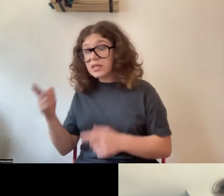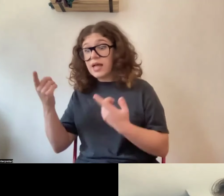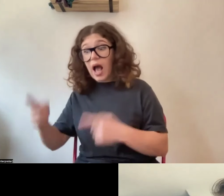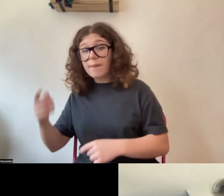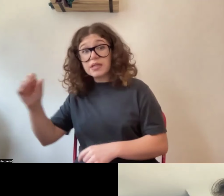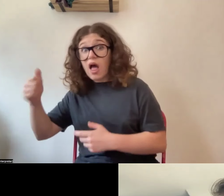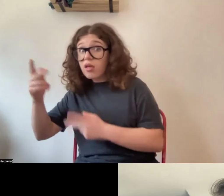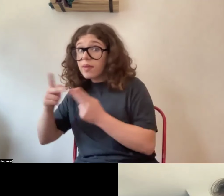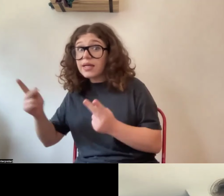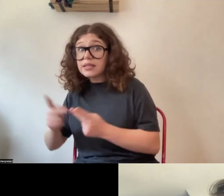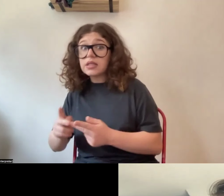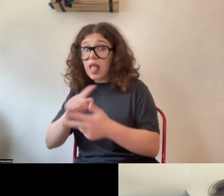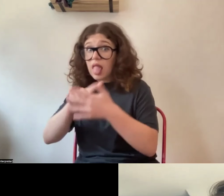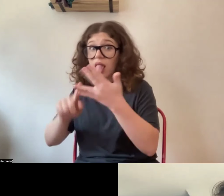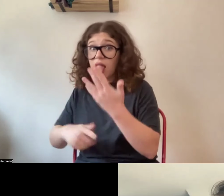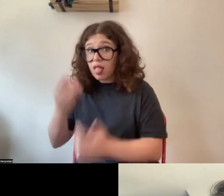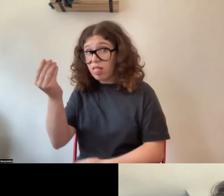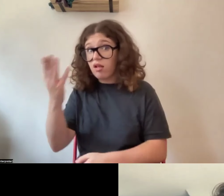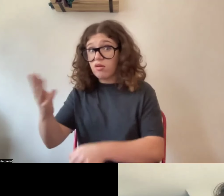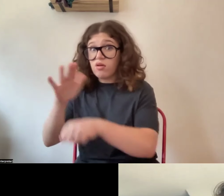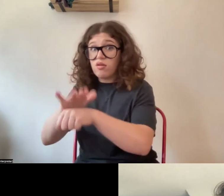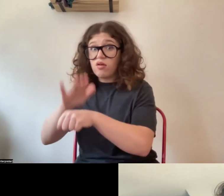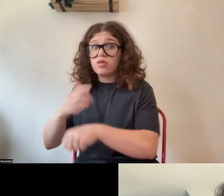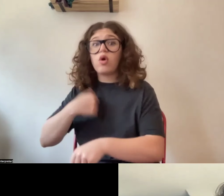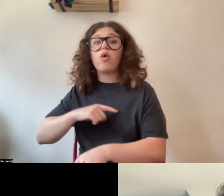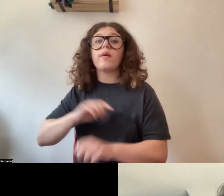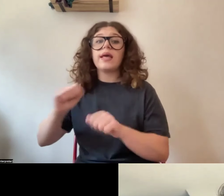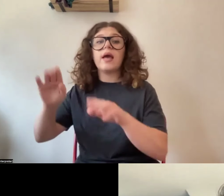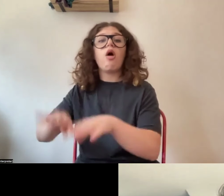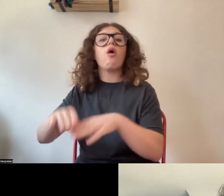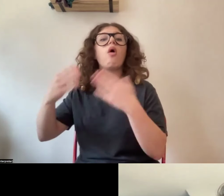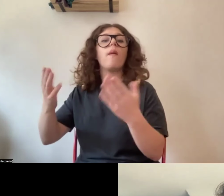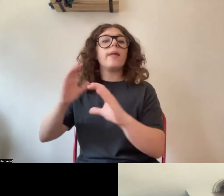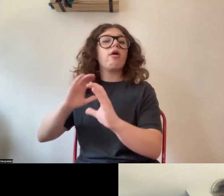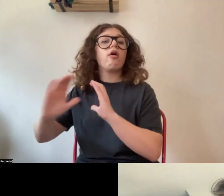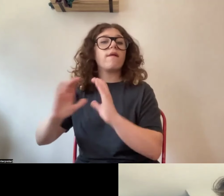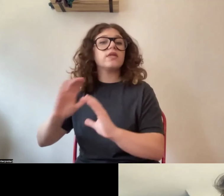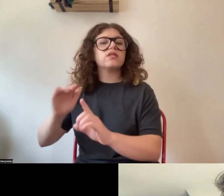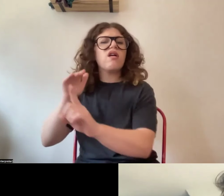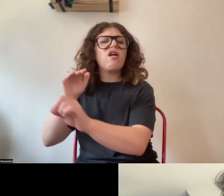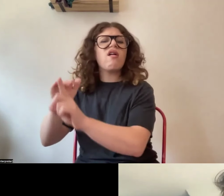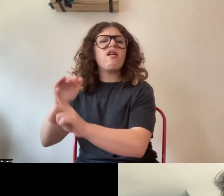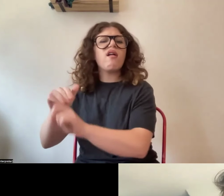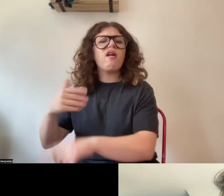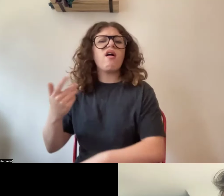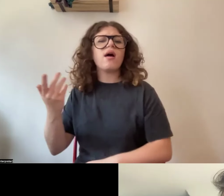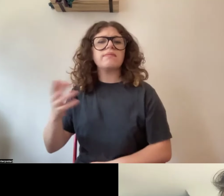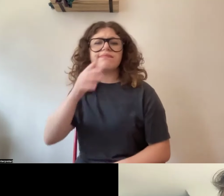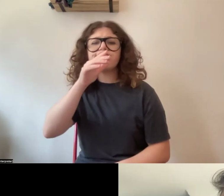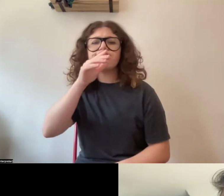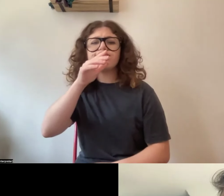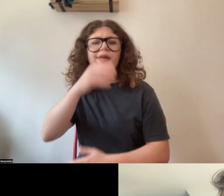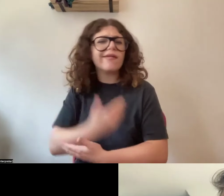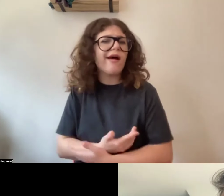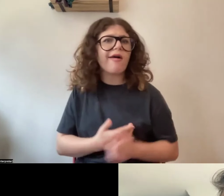se that abre way una conversación we could con open a ellas cuando uno empieza a conversation decir, when you oh, say, la hey, hija de tal y oh, tal the daughter persona, of aunque no so